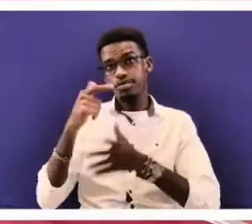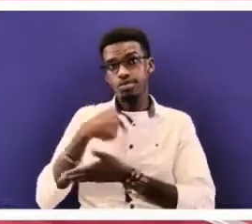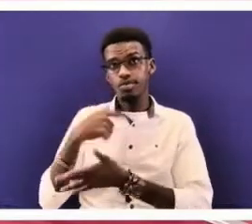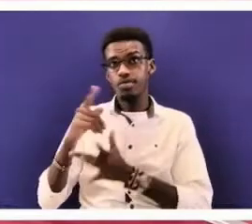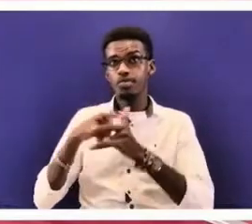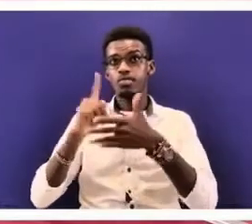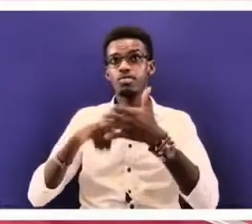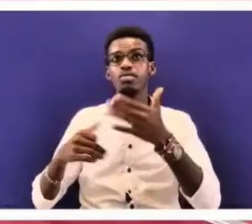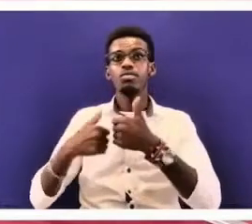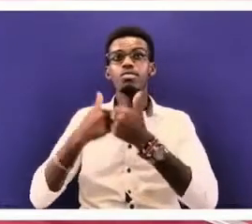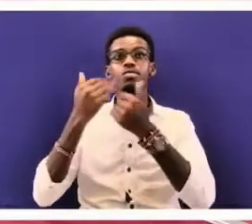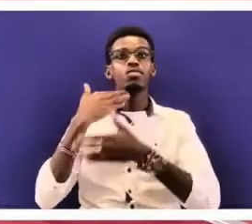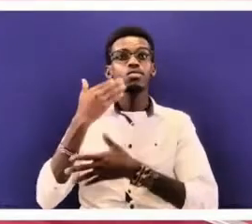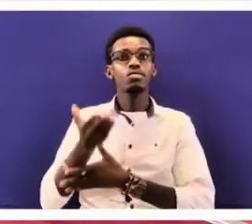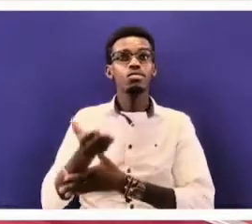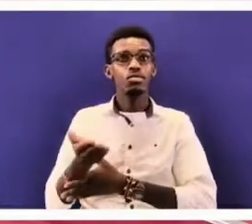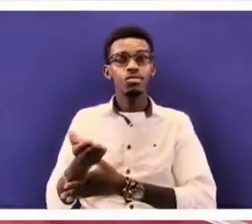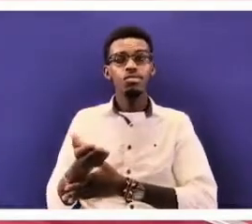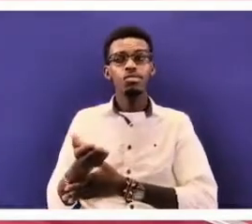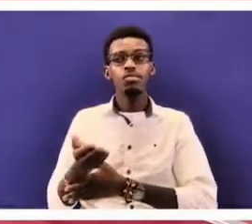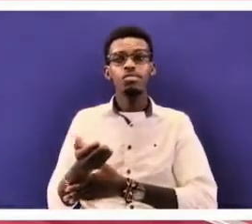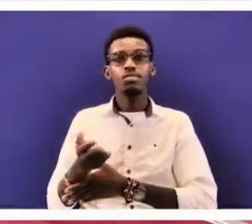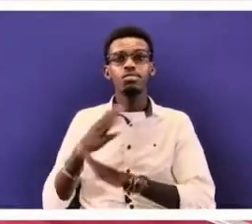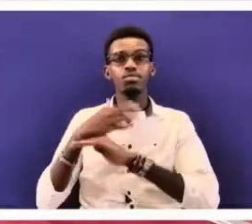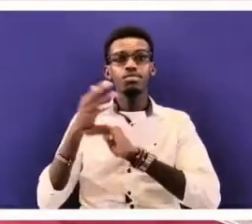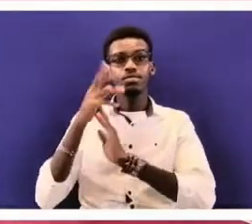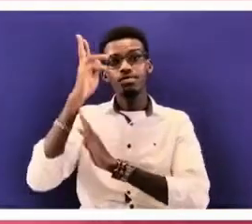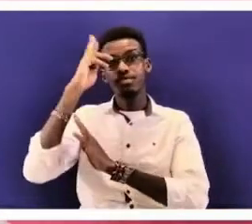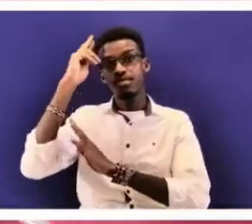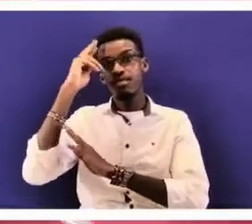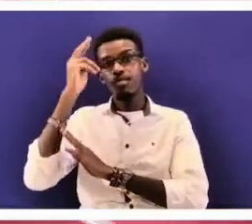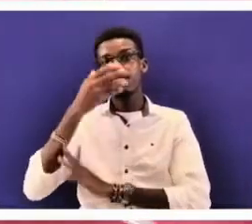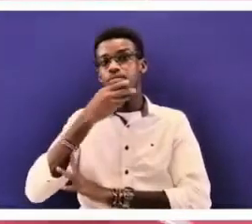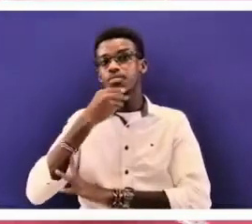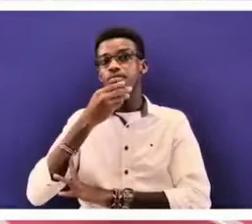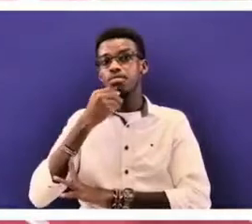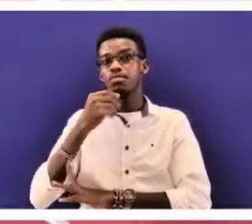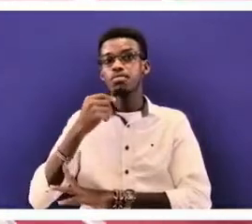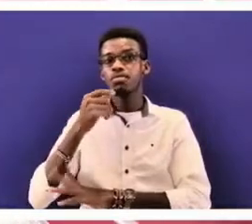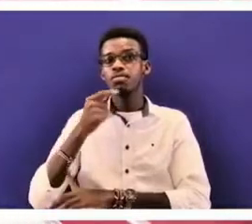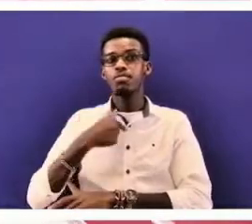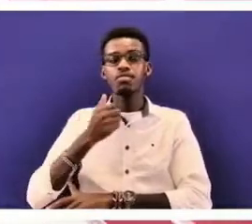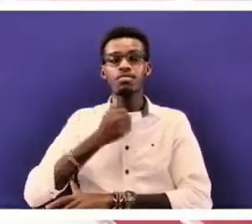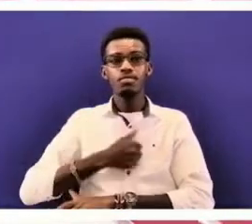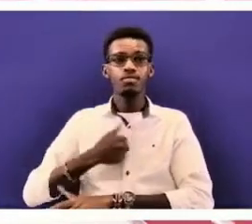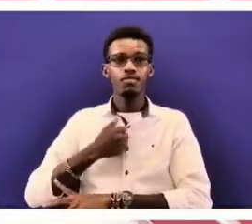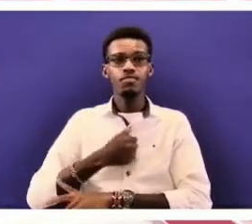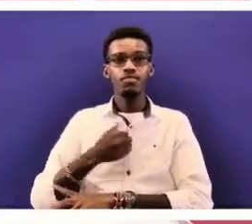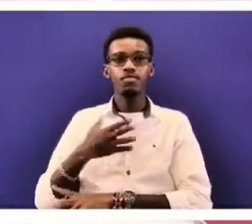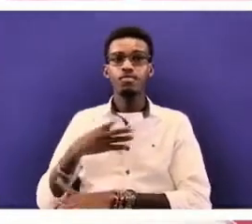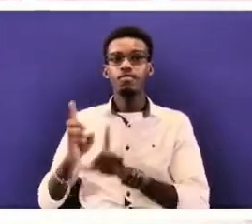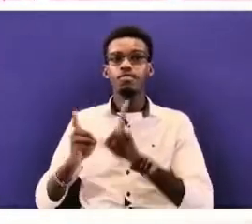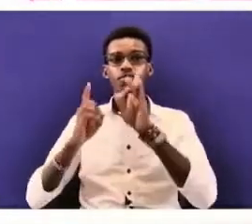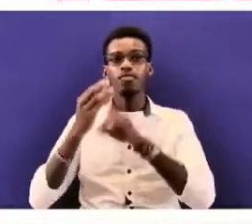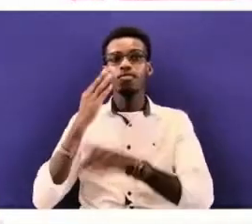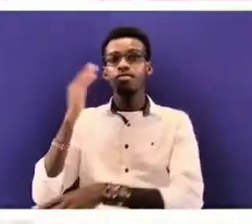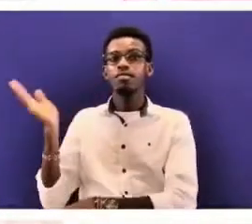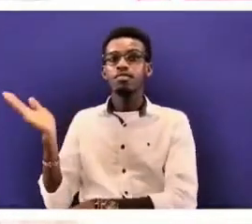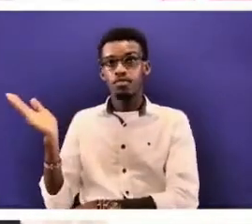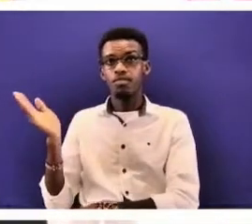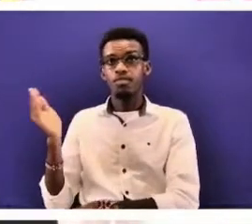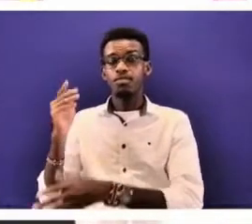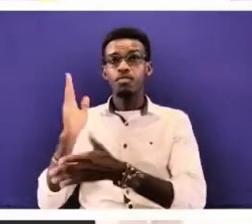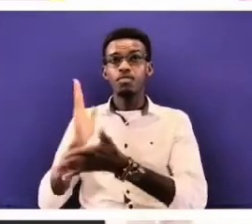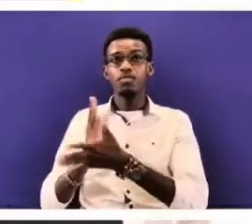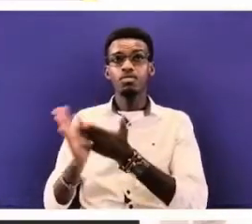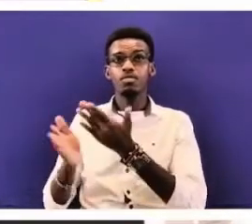saw the blind man and said, "Oh, Paulisana, you're blind? Oh, I'm so sorry. You see my disciples over here? They take care of